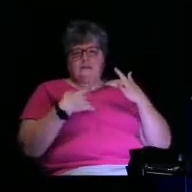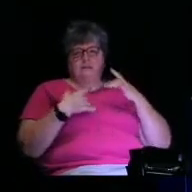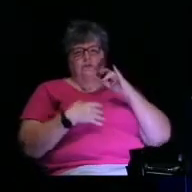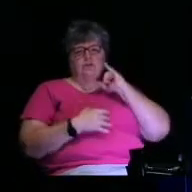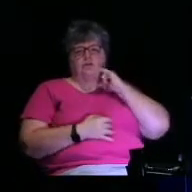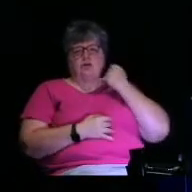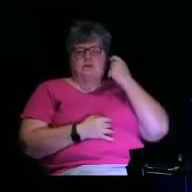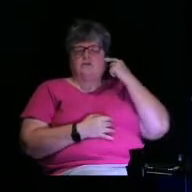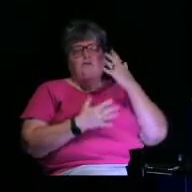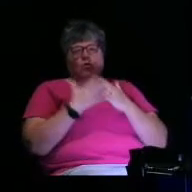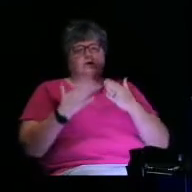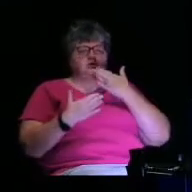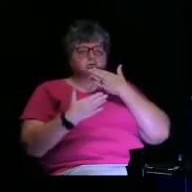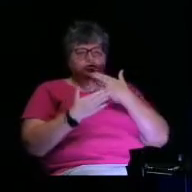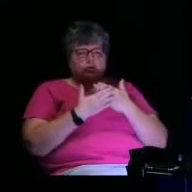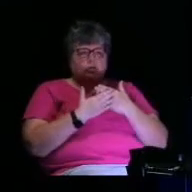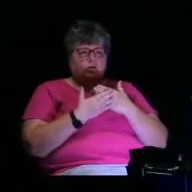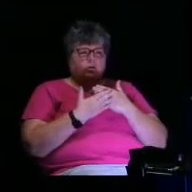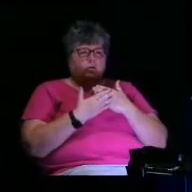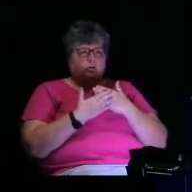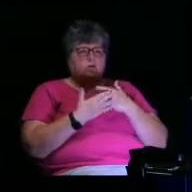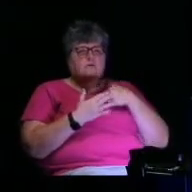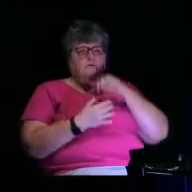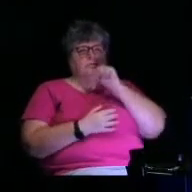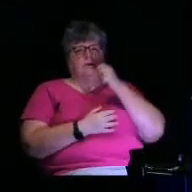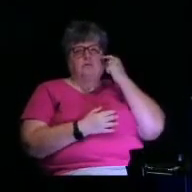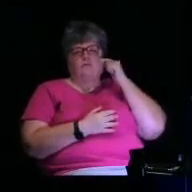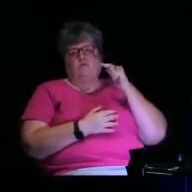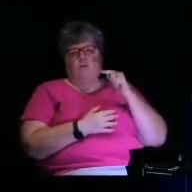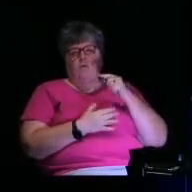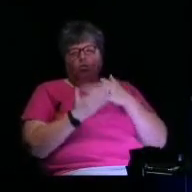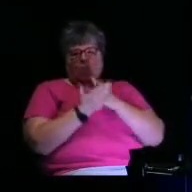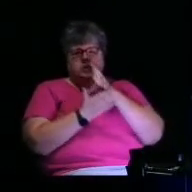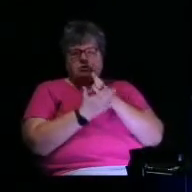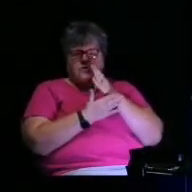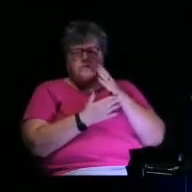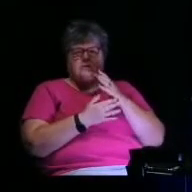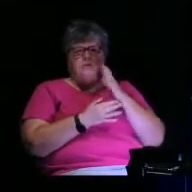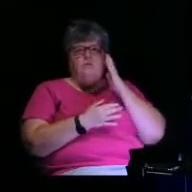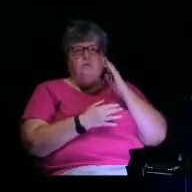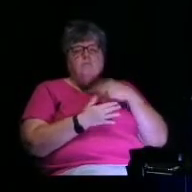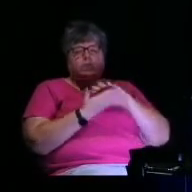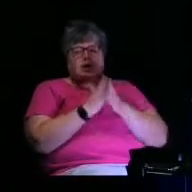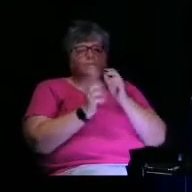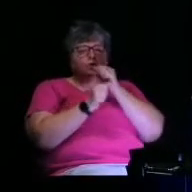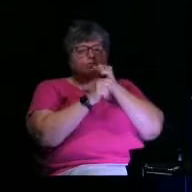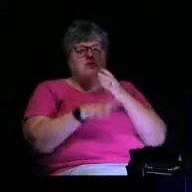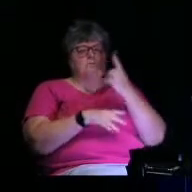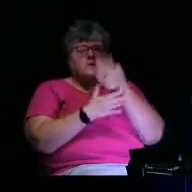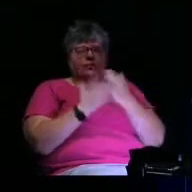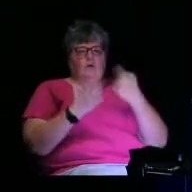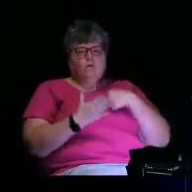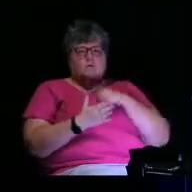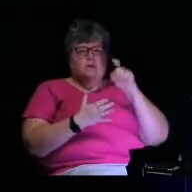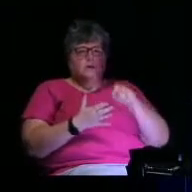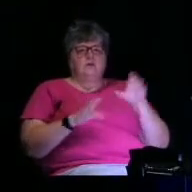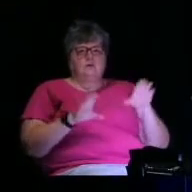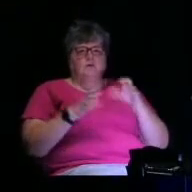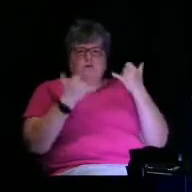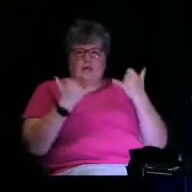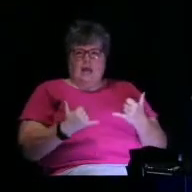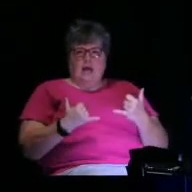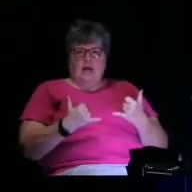good, but even if you should suffer for righteousness' sake, you will be blessed. One of the things we need to be doing right now is we